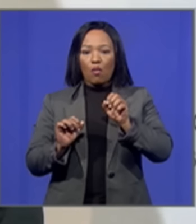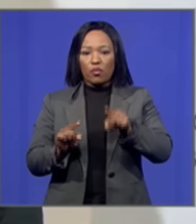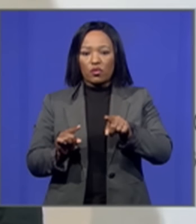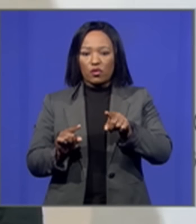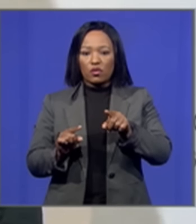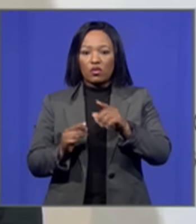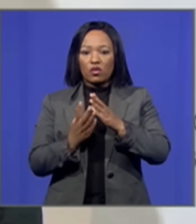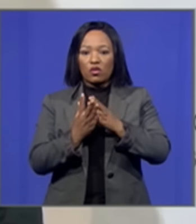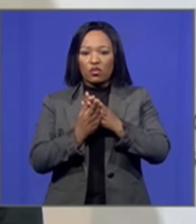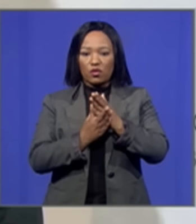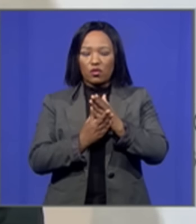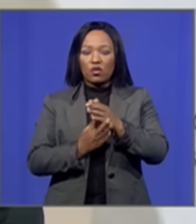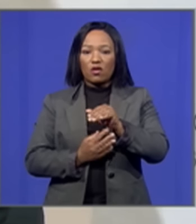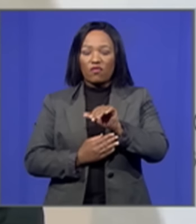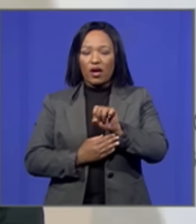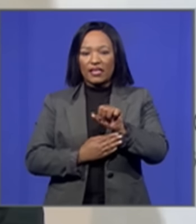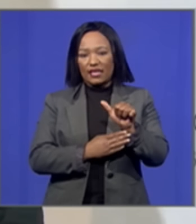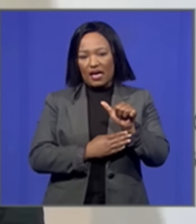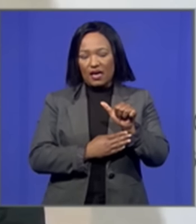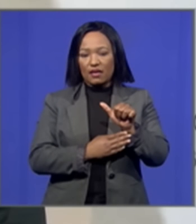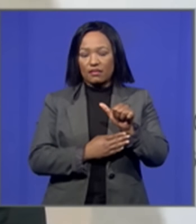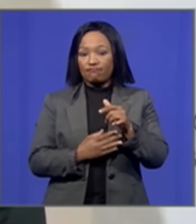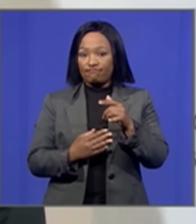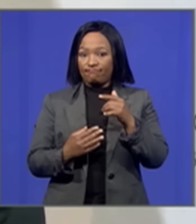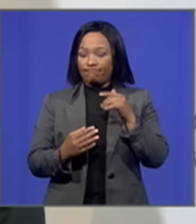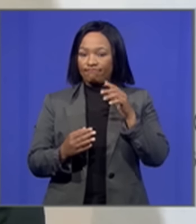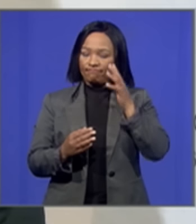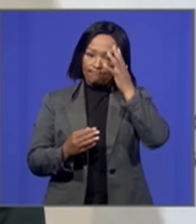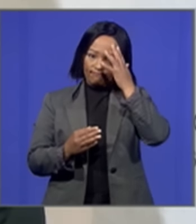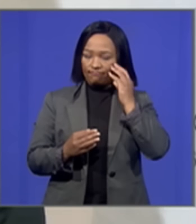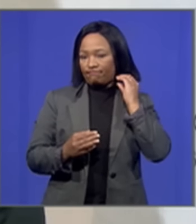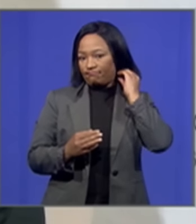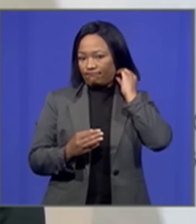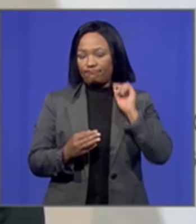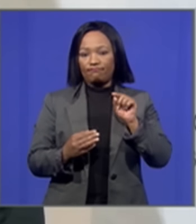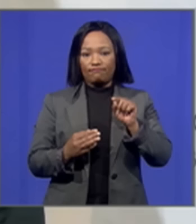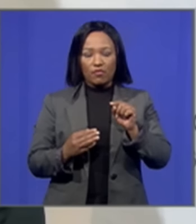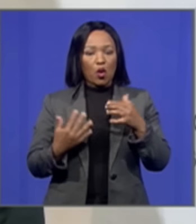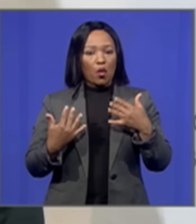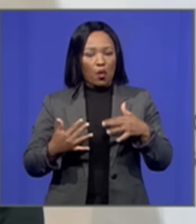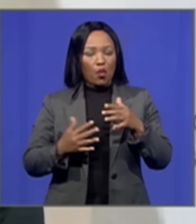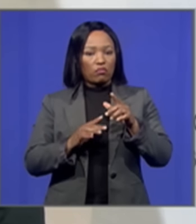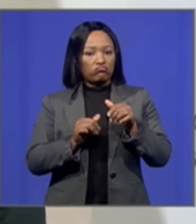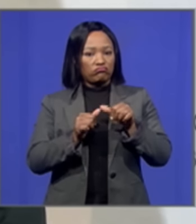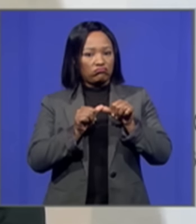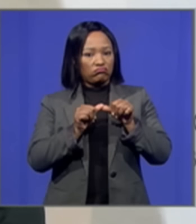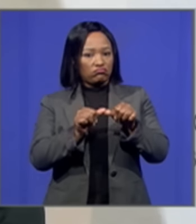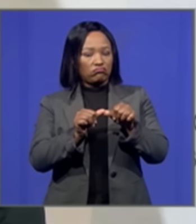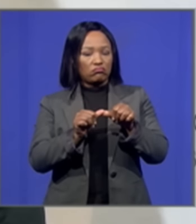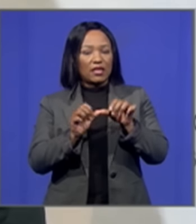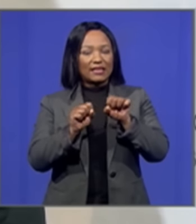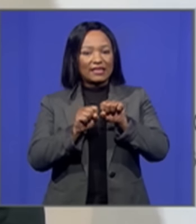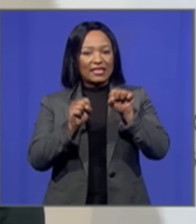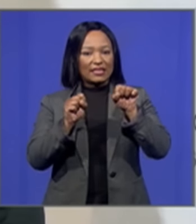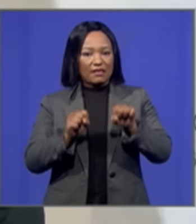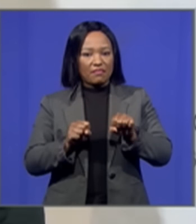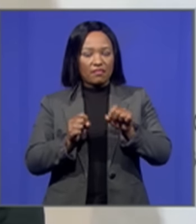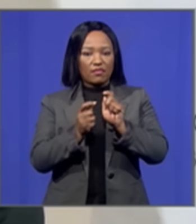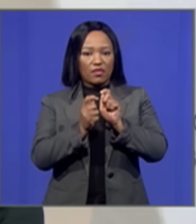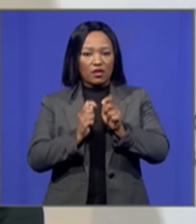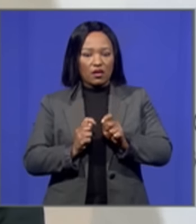opportunities through the ESSA platform. Notably, the PYI continues to successfully drive systems change and close